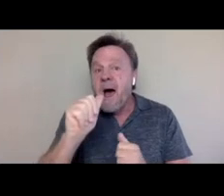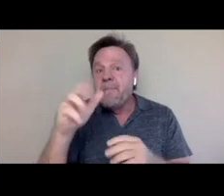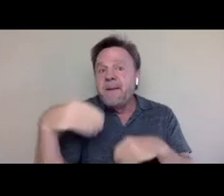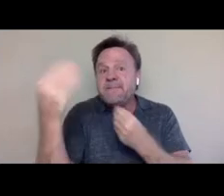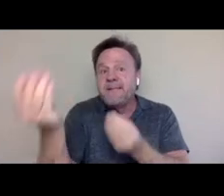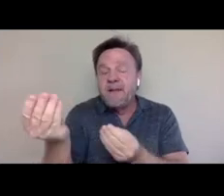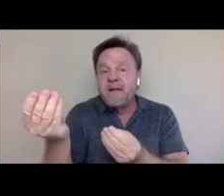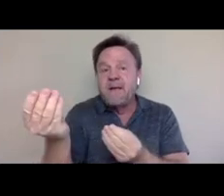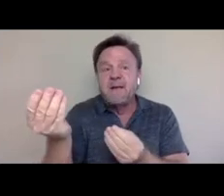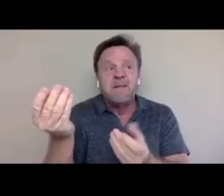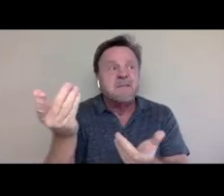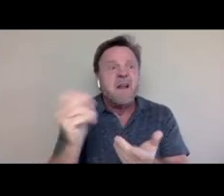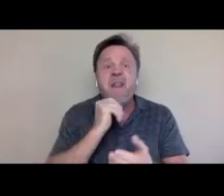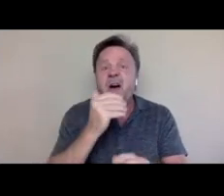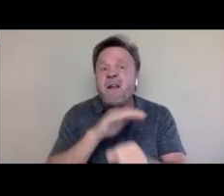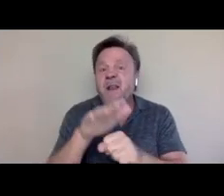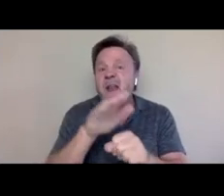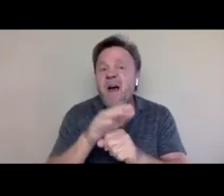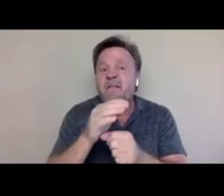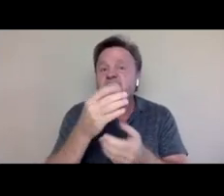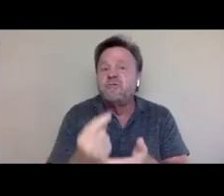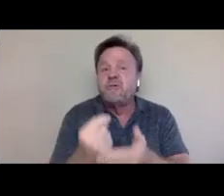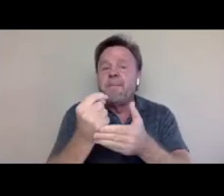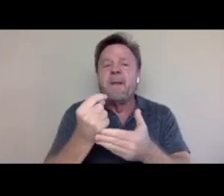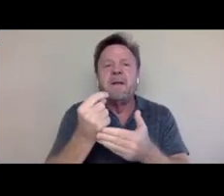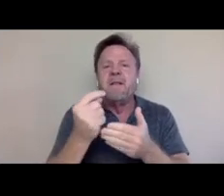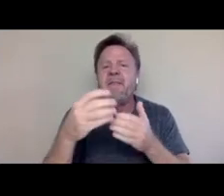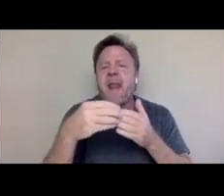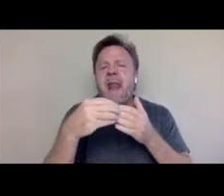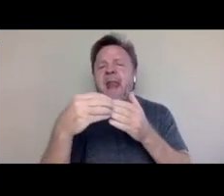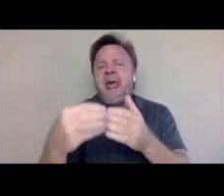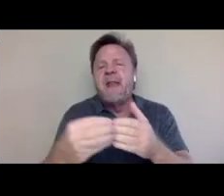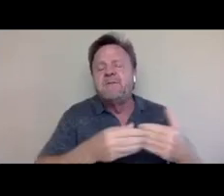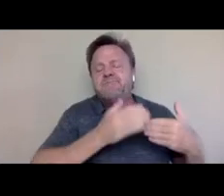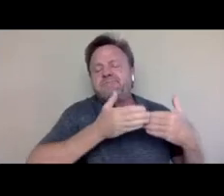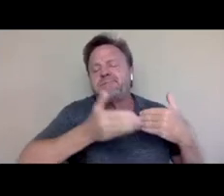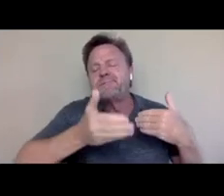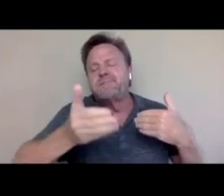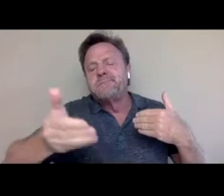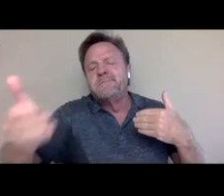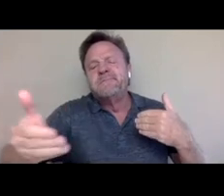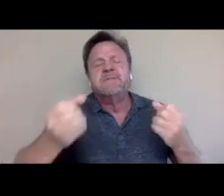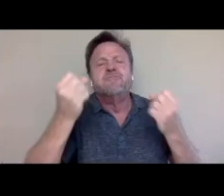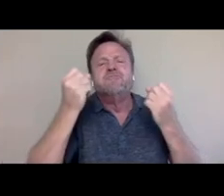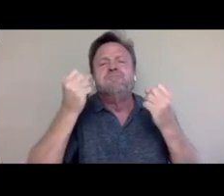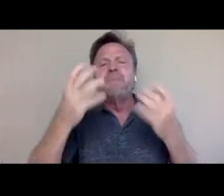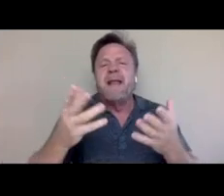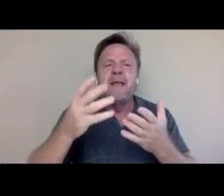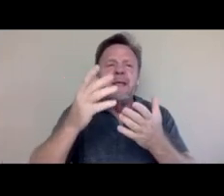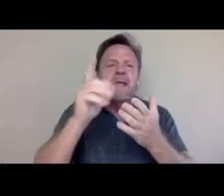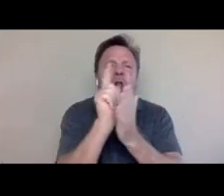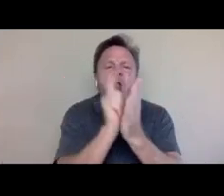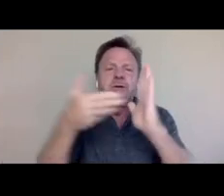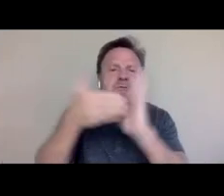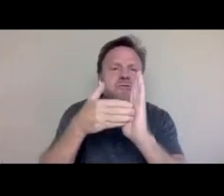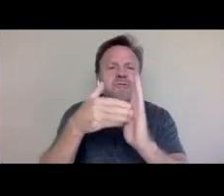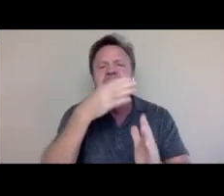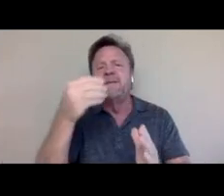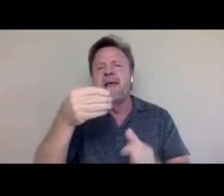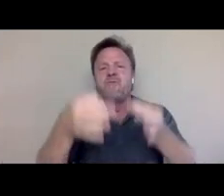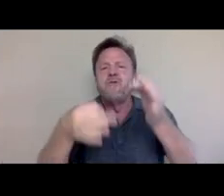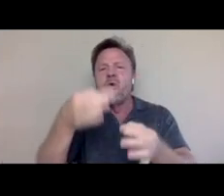the lack of treatment that led to a whole series and flurry of litigation and court